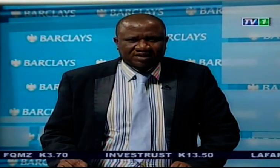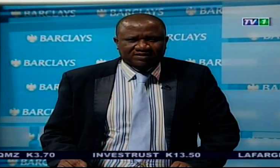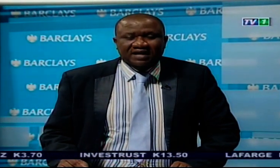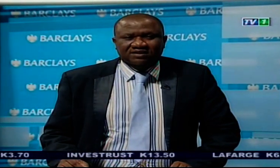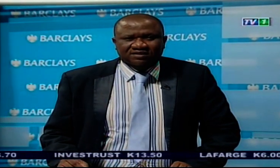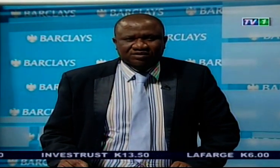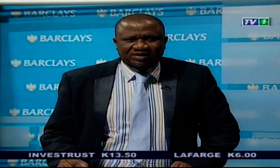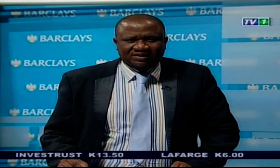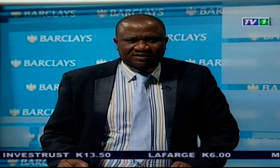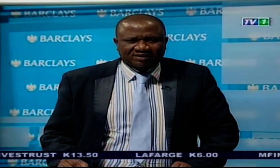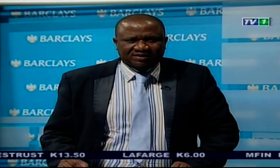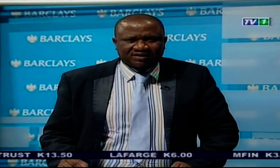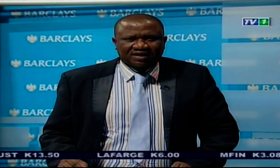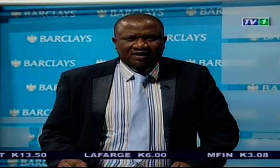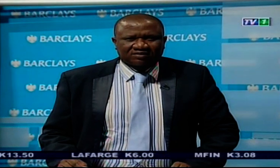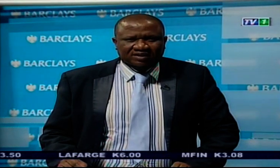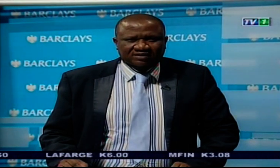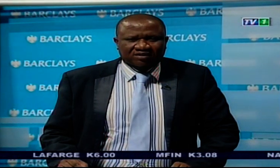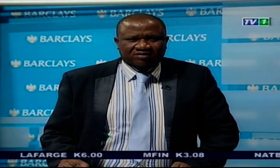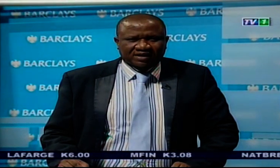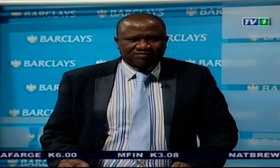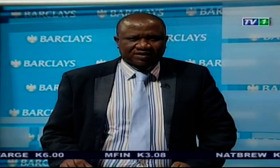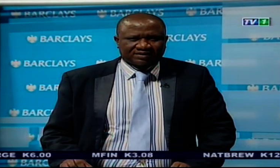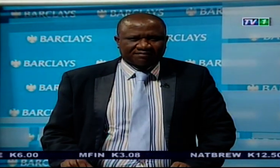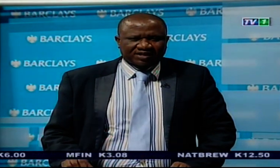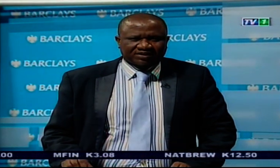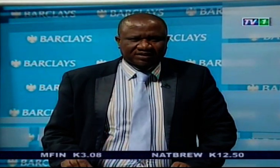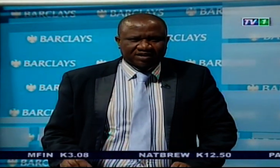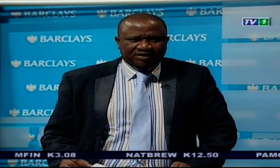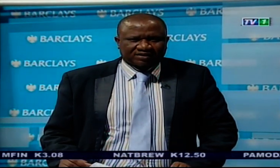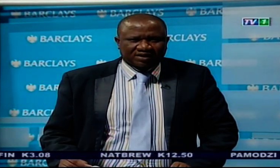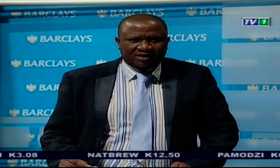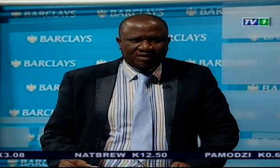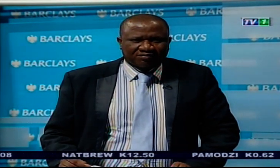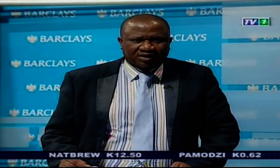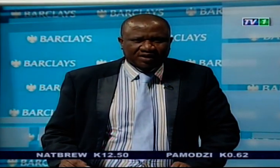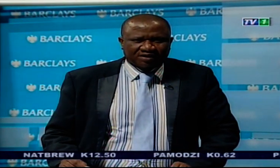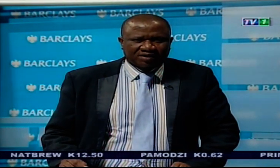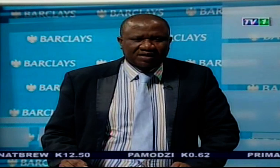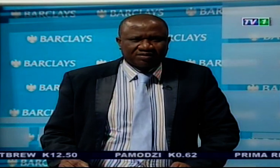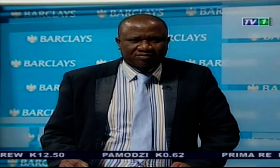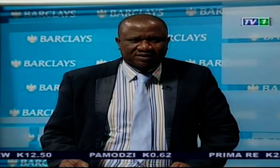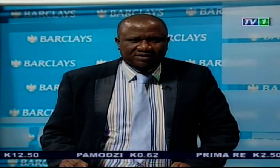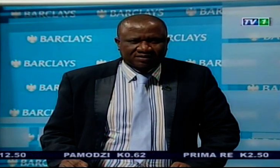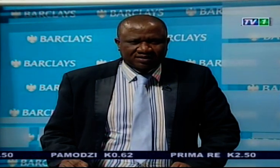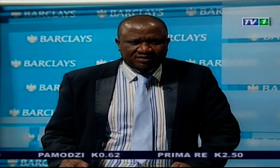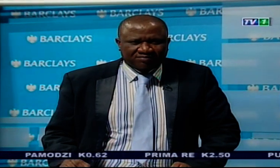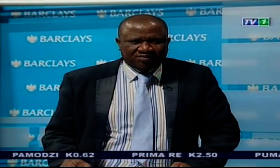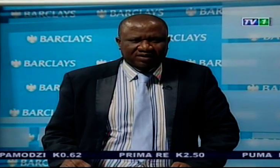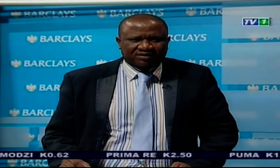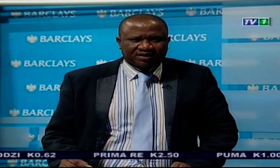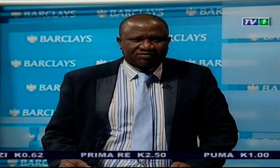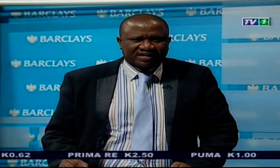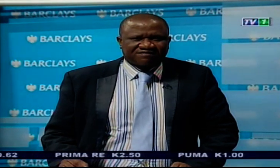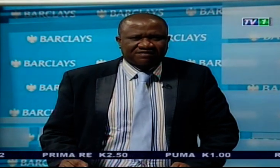million since 2017. Lusaka South M-Phase Managing Director Mukelabai Lubasi says